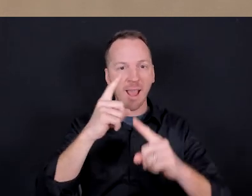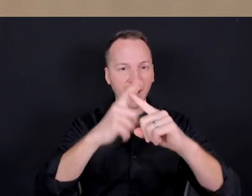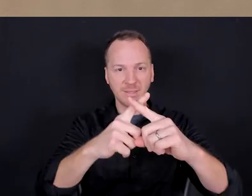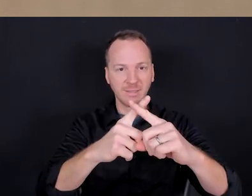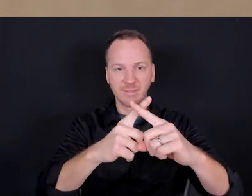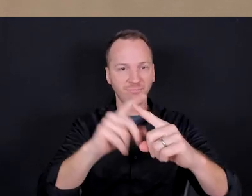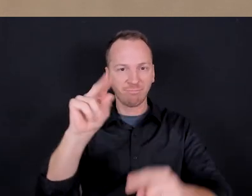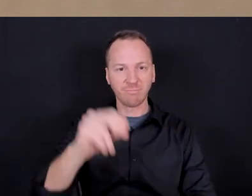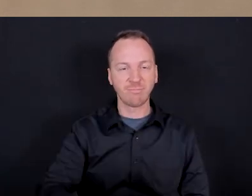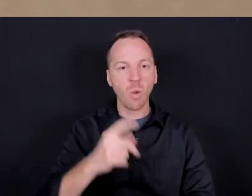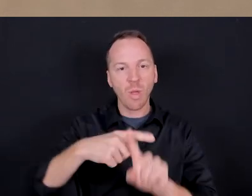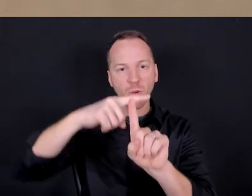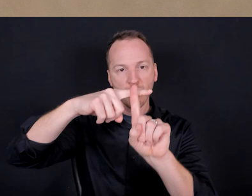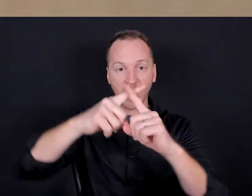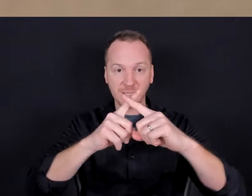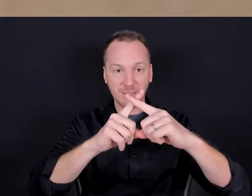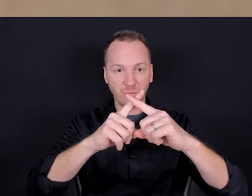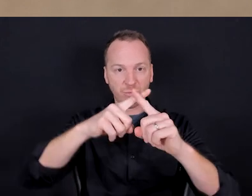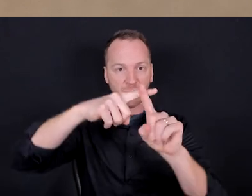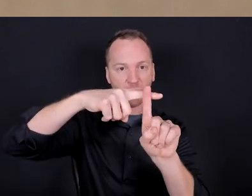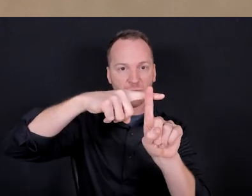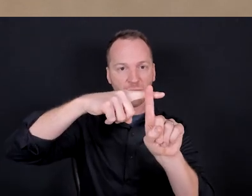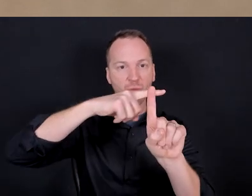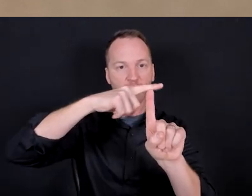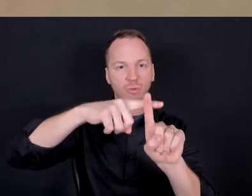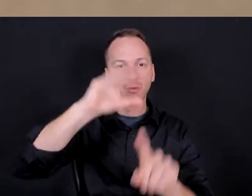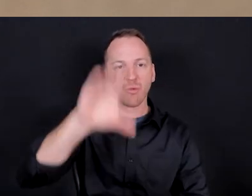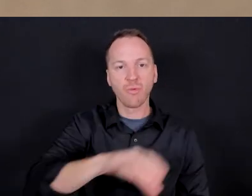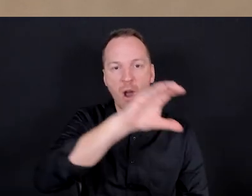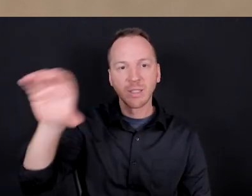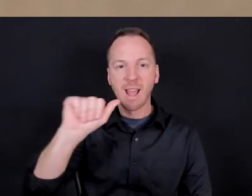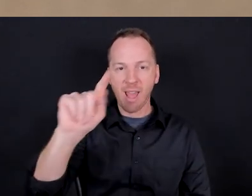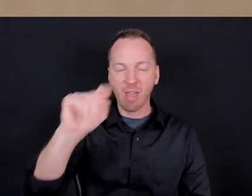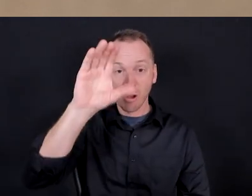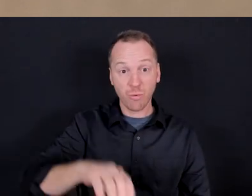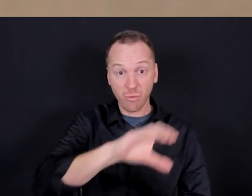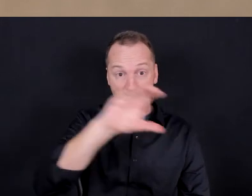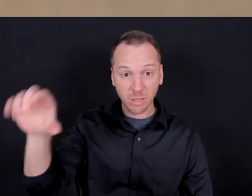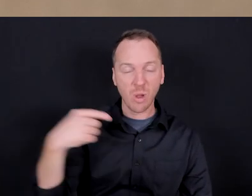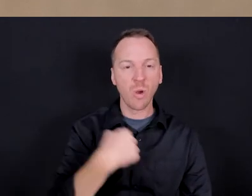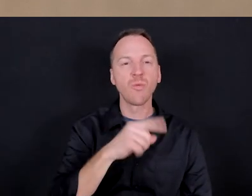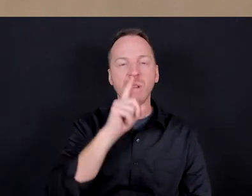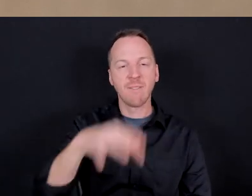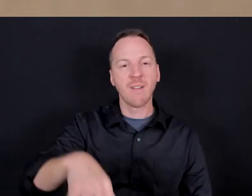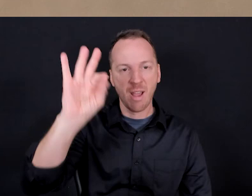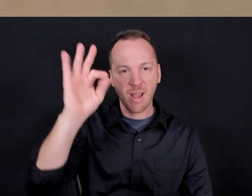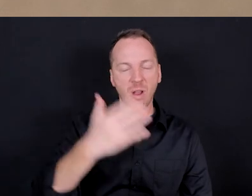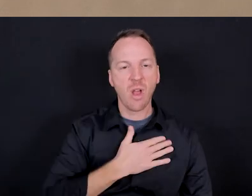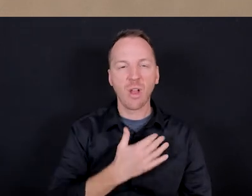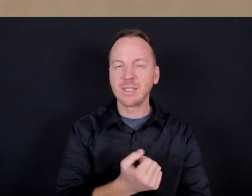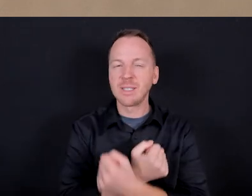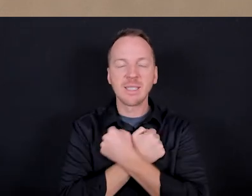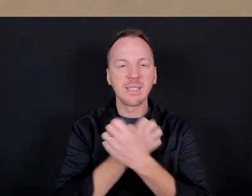X, but with a cross. For it is at the cross that we really find our